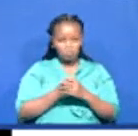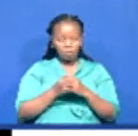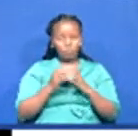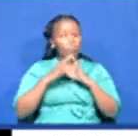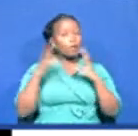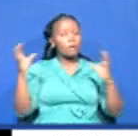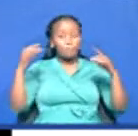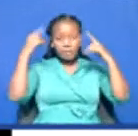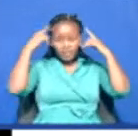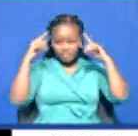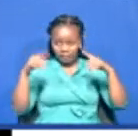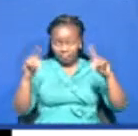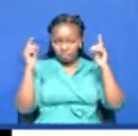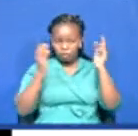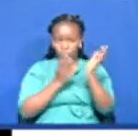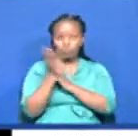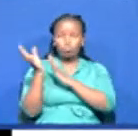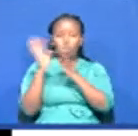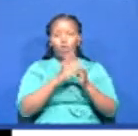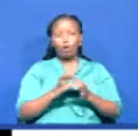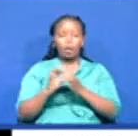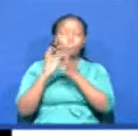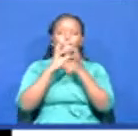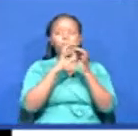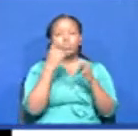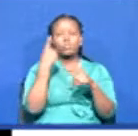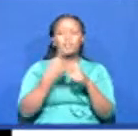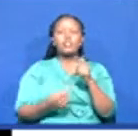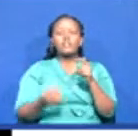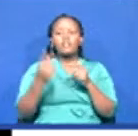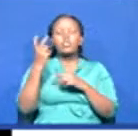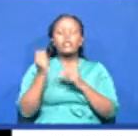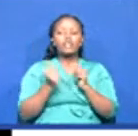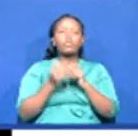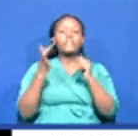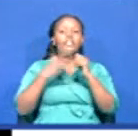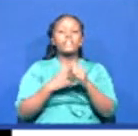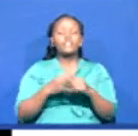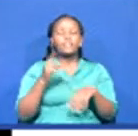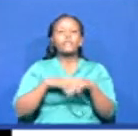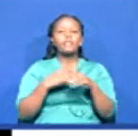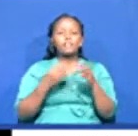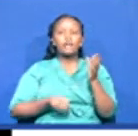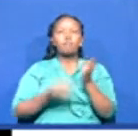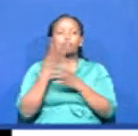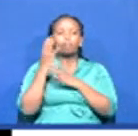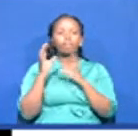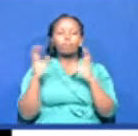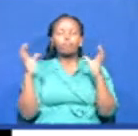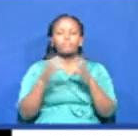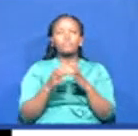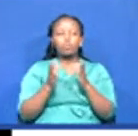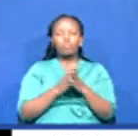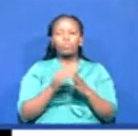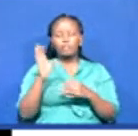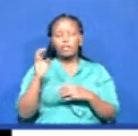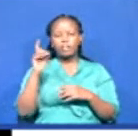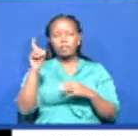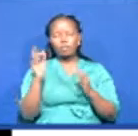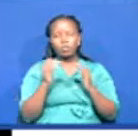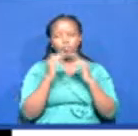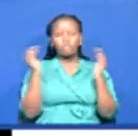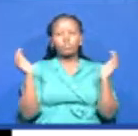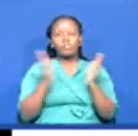through a collaboration in 2018 when we established the multi-agency teams with the executive level and technical working groups